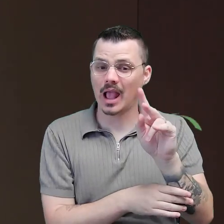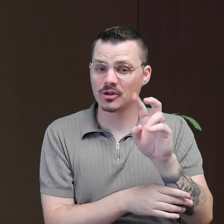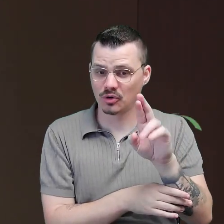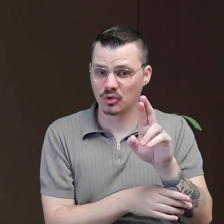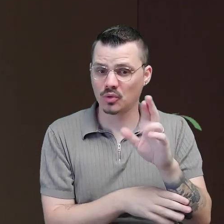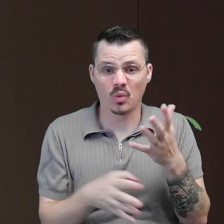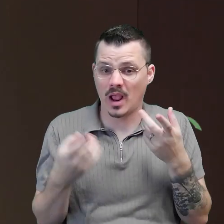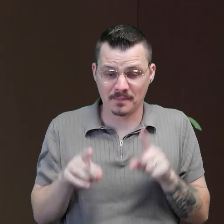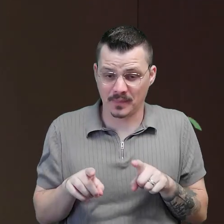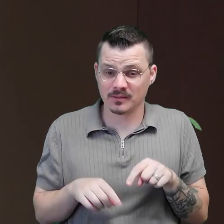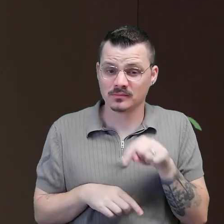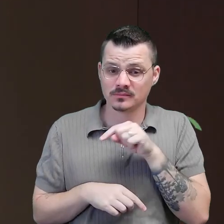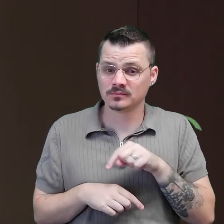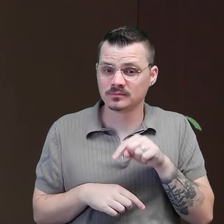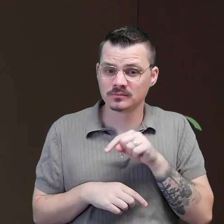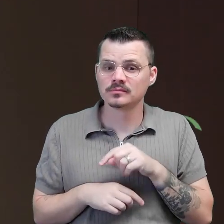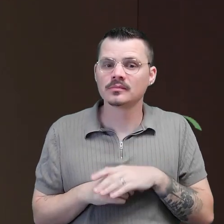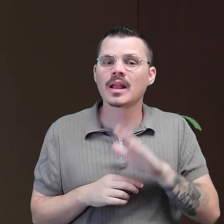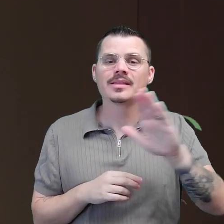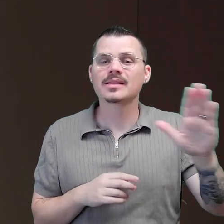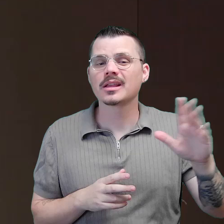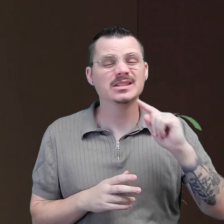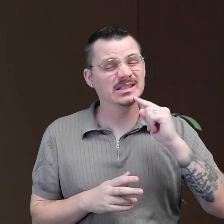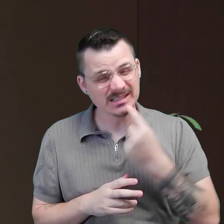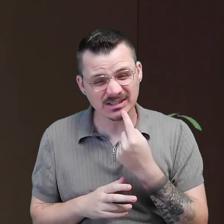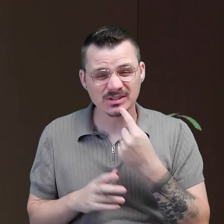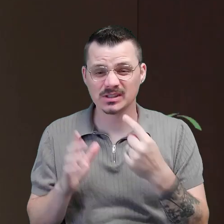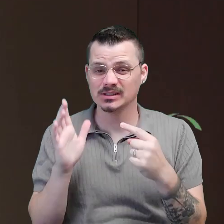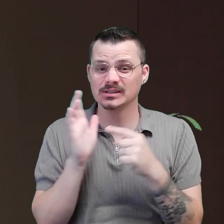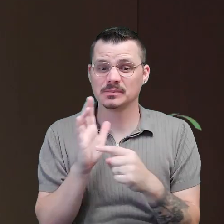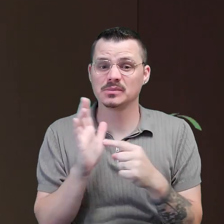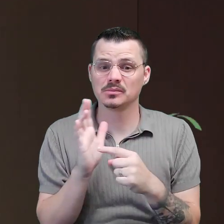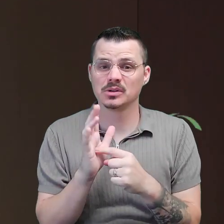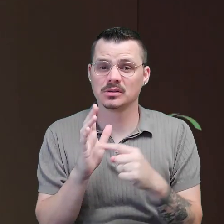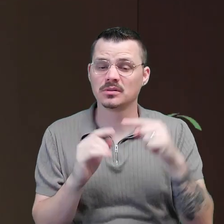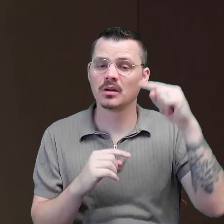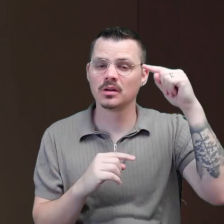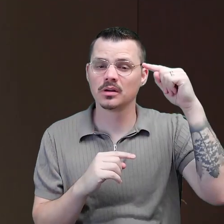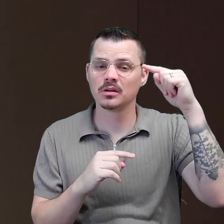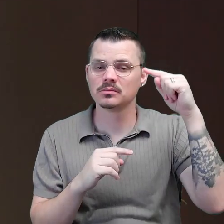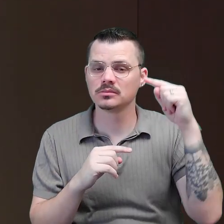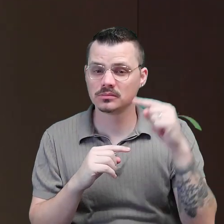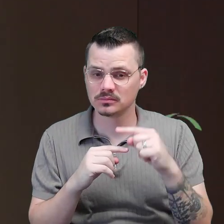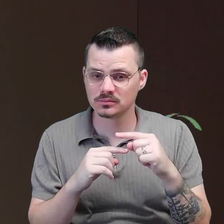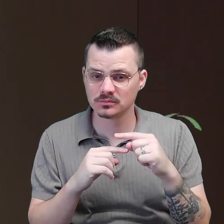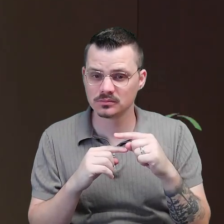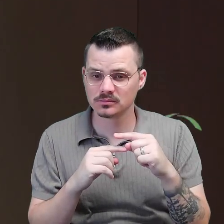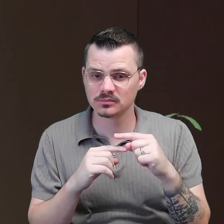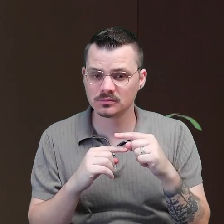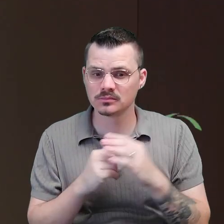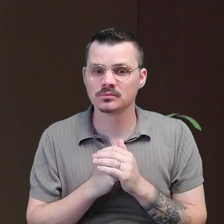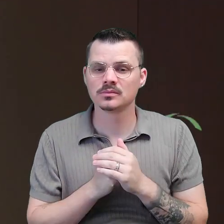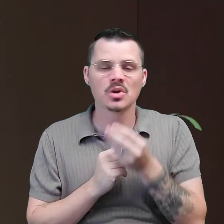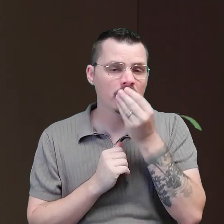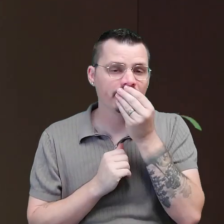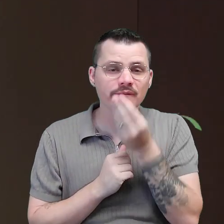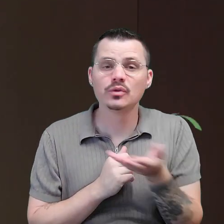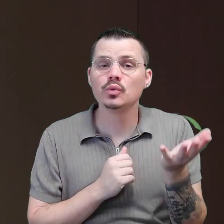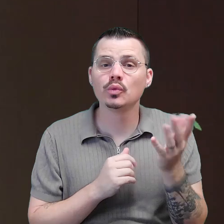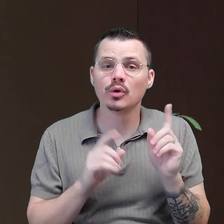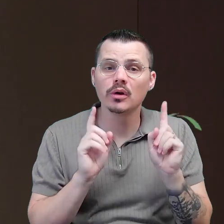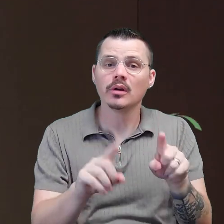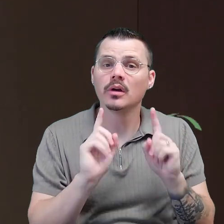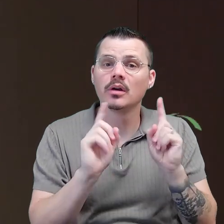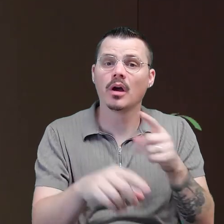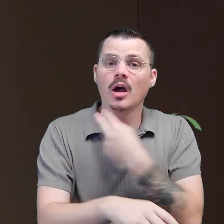Diner. Their seriousness of symptoms declined. They had